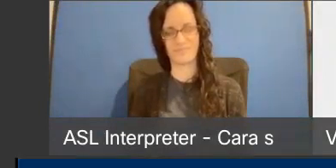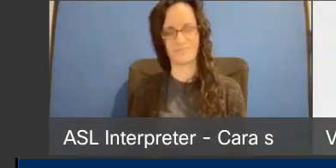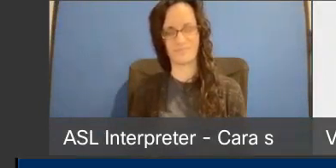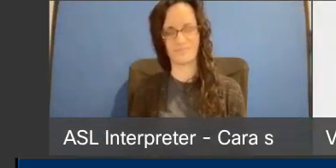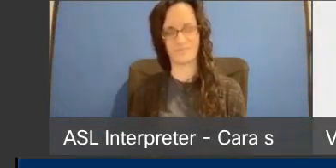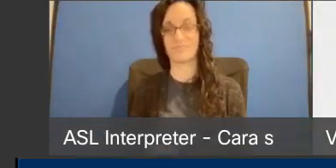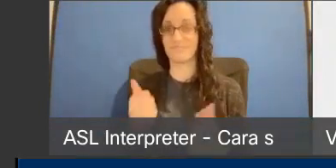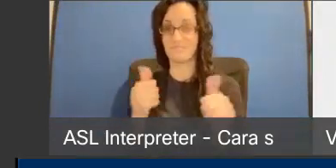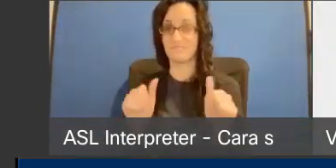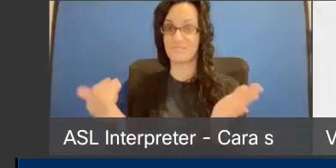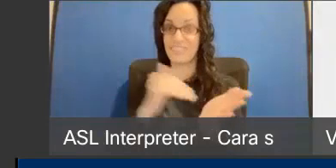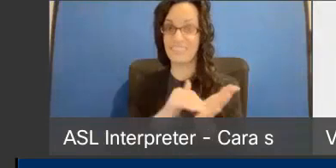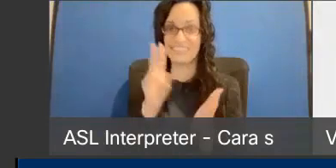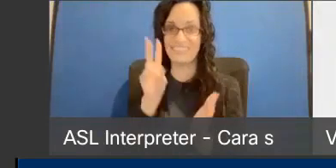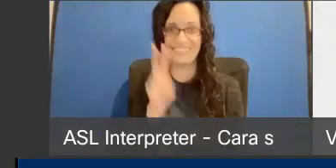Let's try it again.